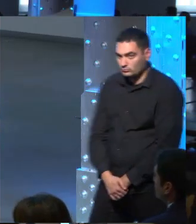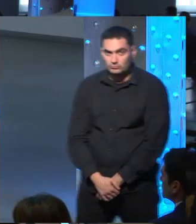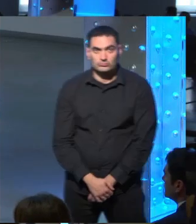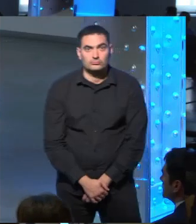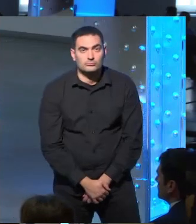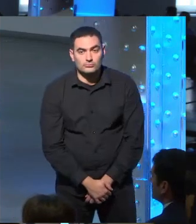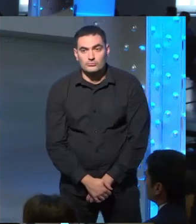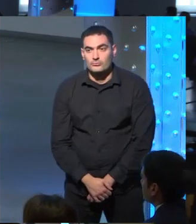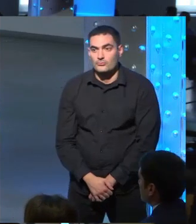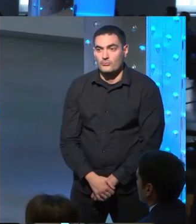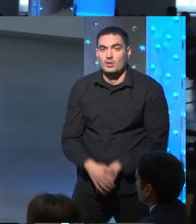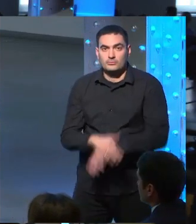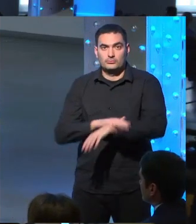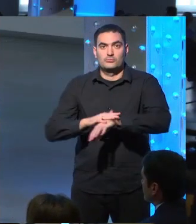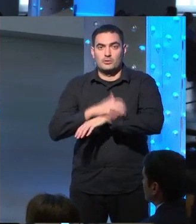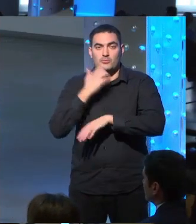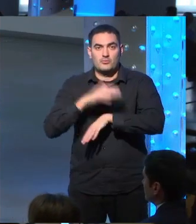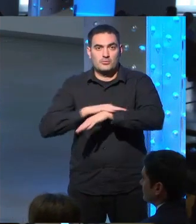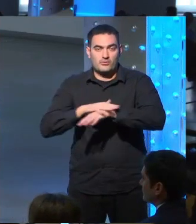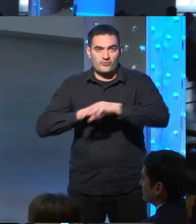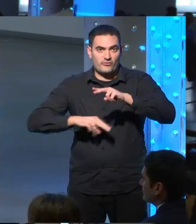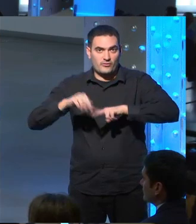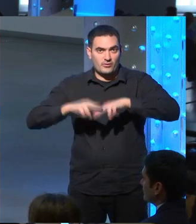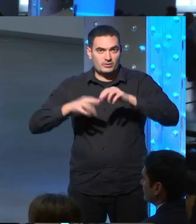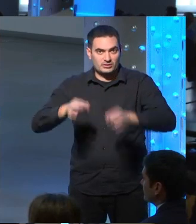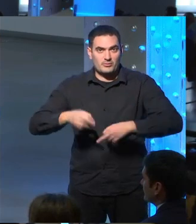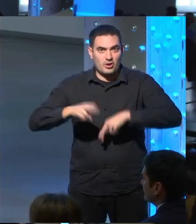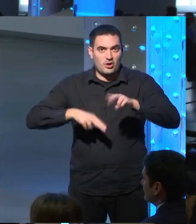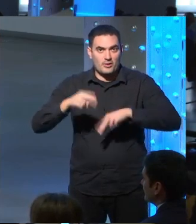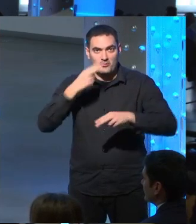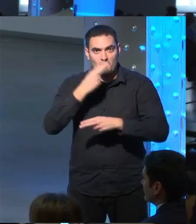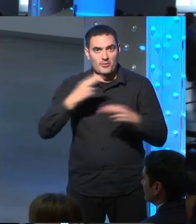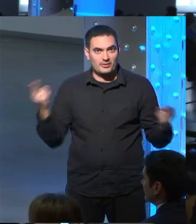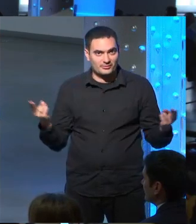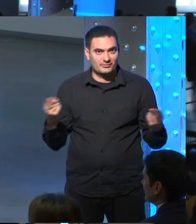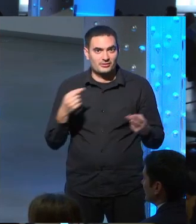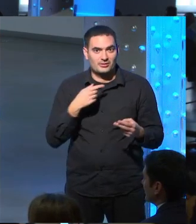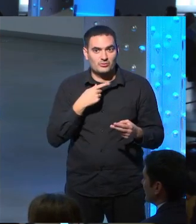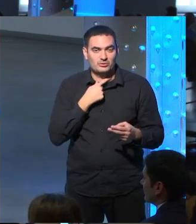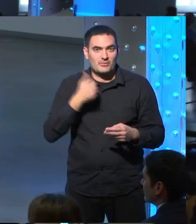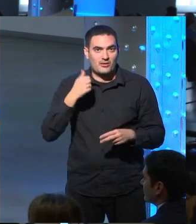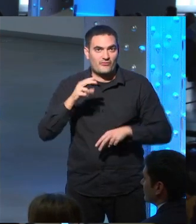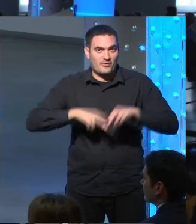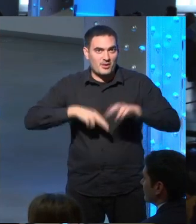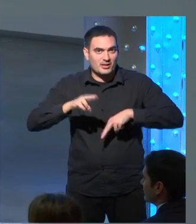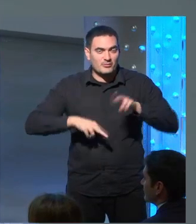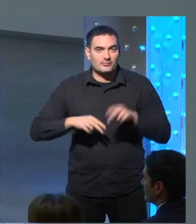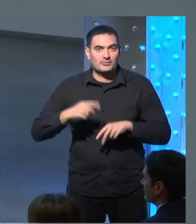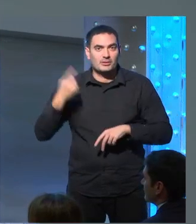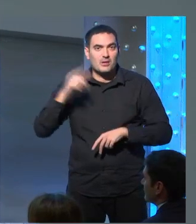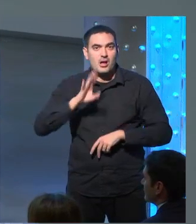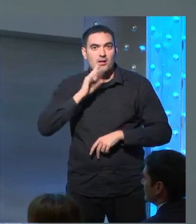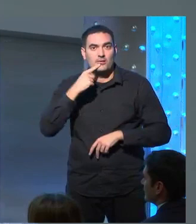Hay ministerios, no sé, por ejemplo. There are ministries, for example, the Ministry of Development will always be the Ministry of Public